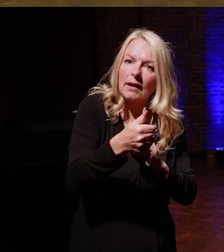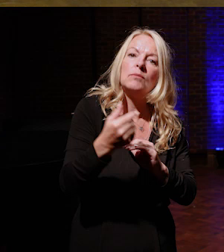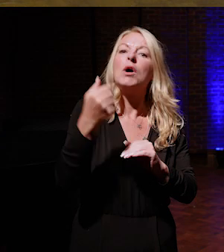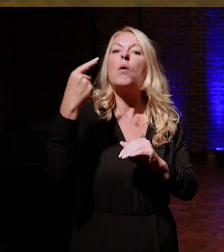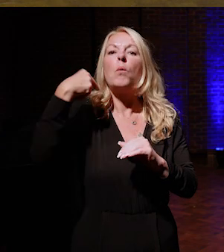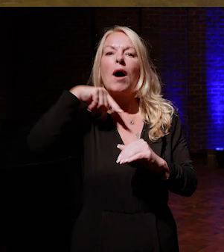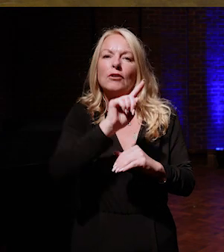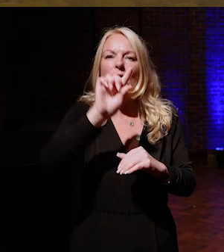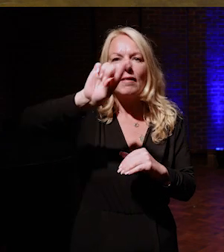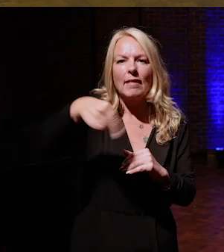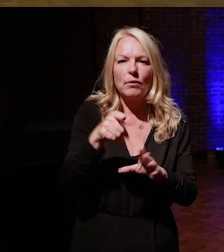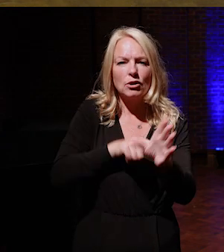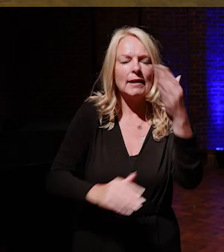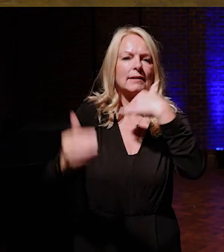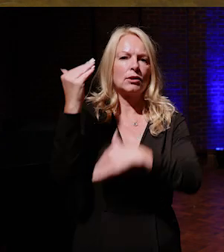thousands of years ago.